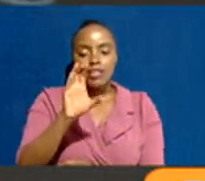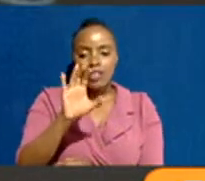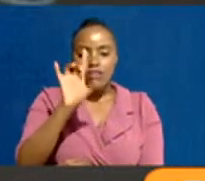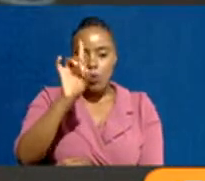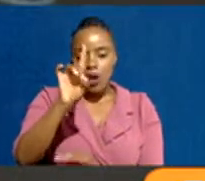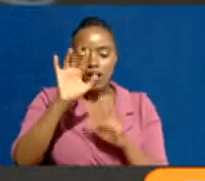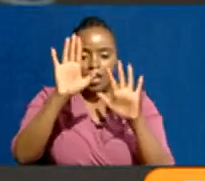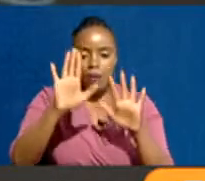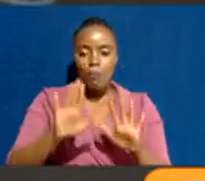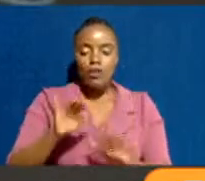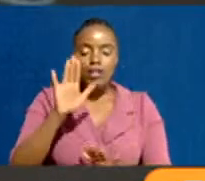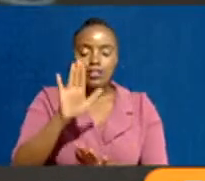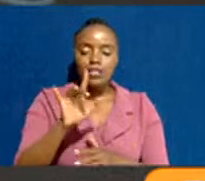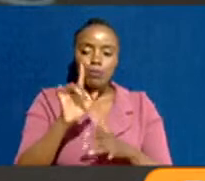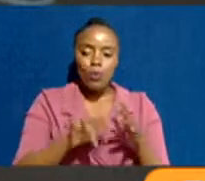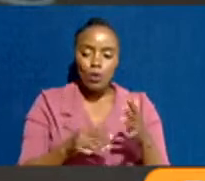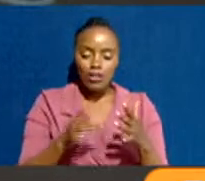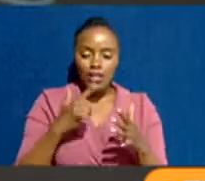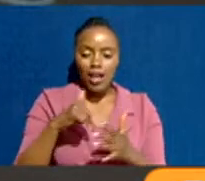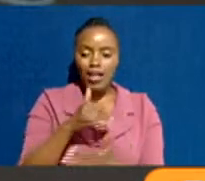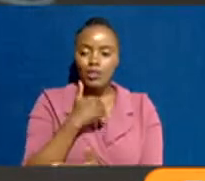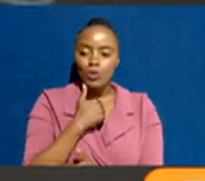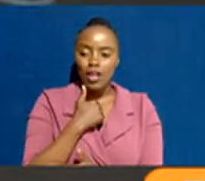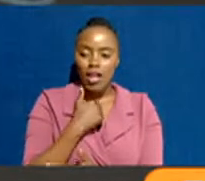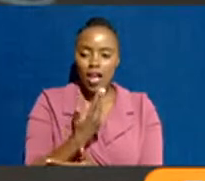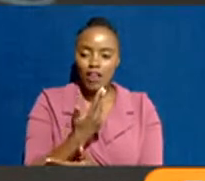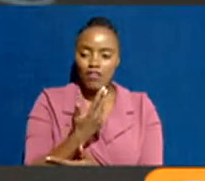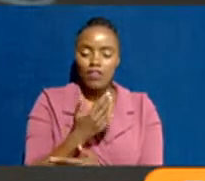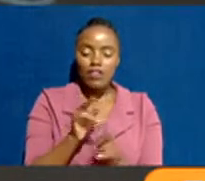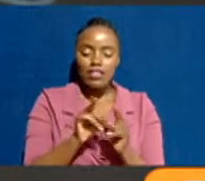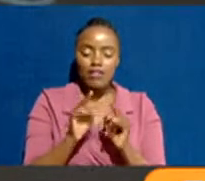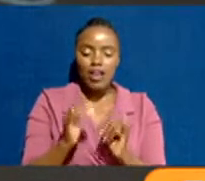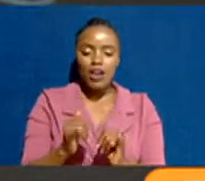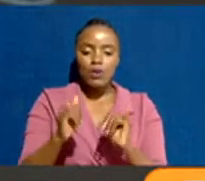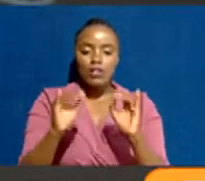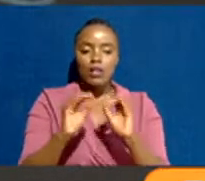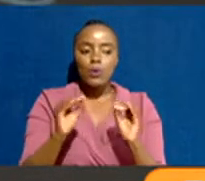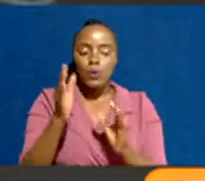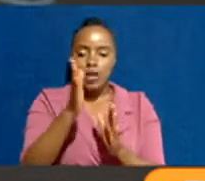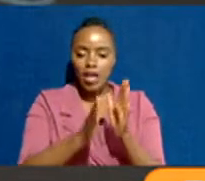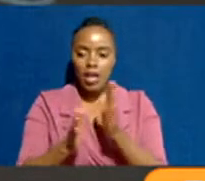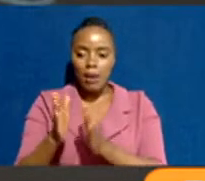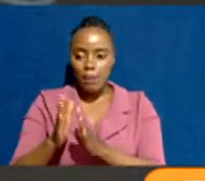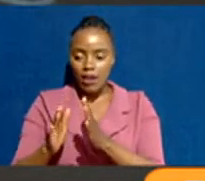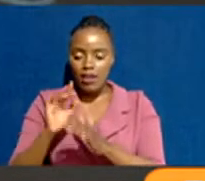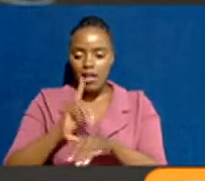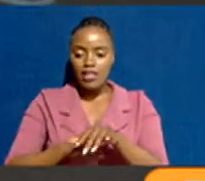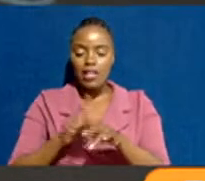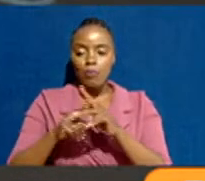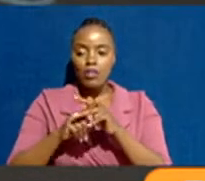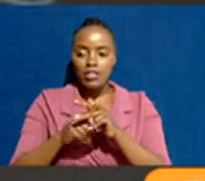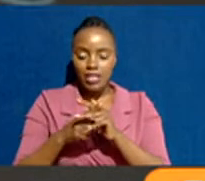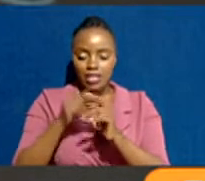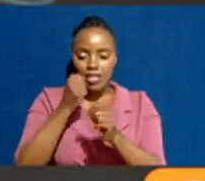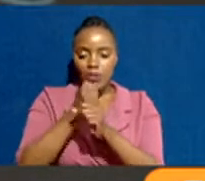important step was that we did not have a costed implementation plan. by the time we started to